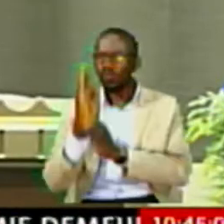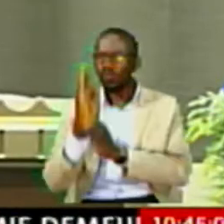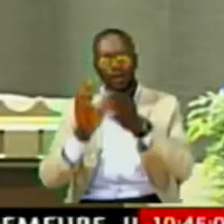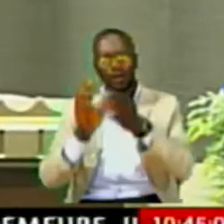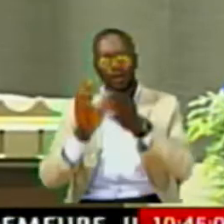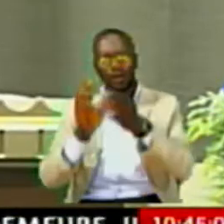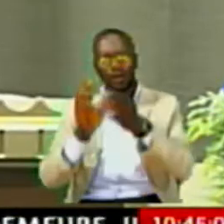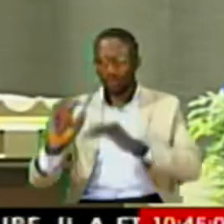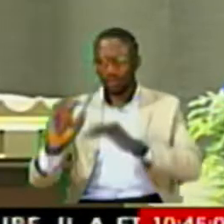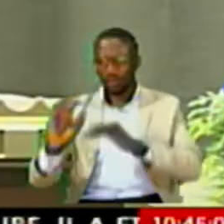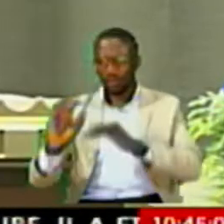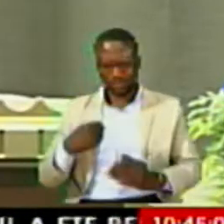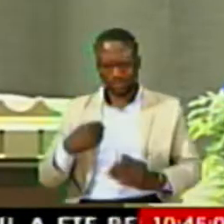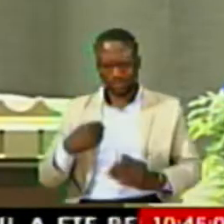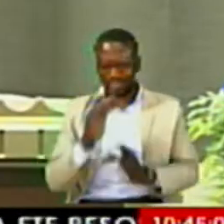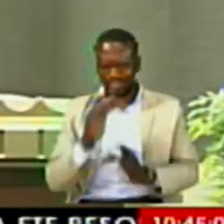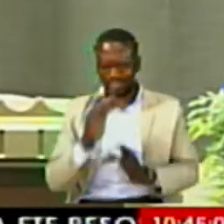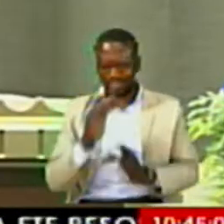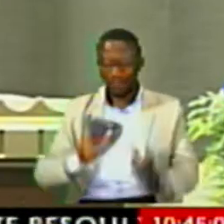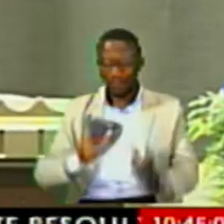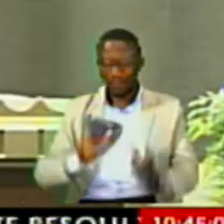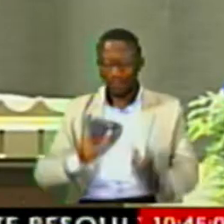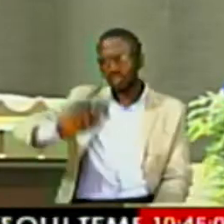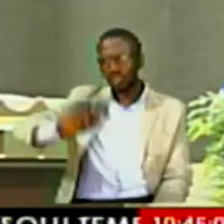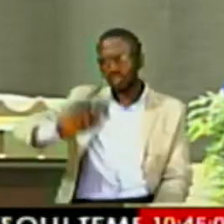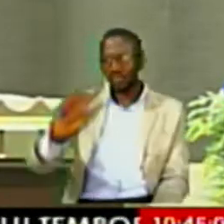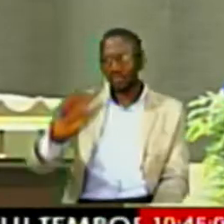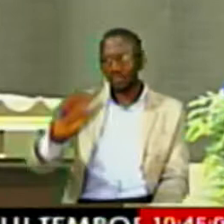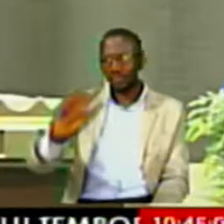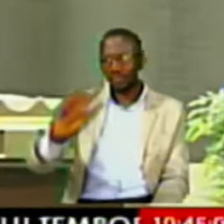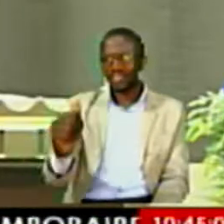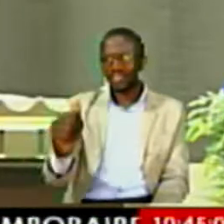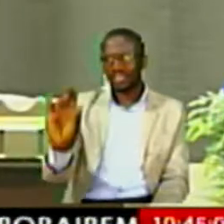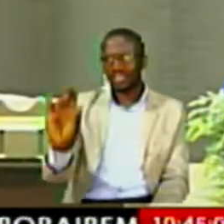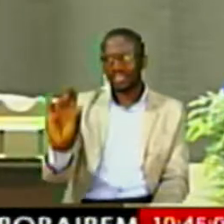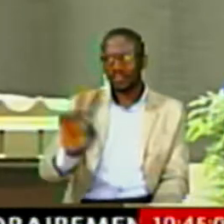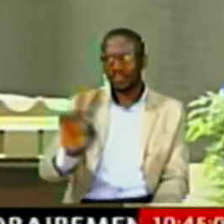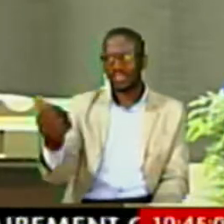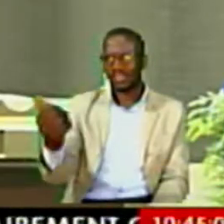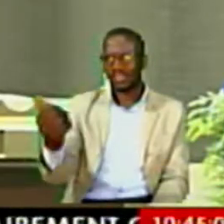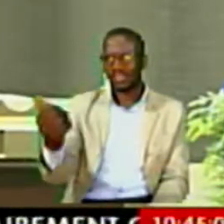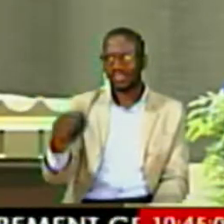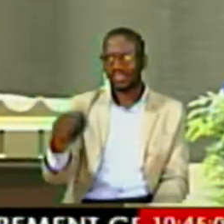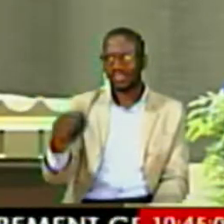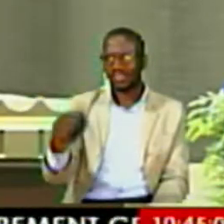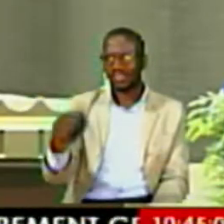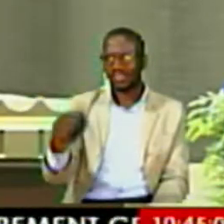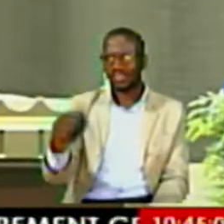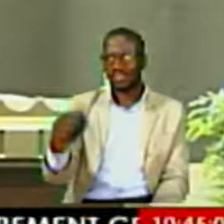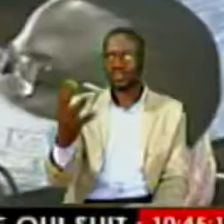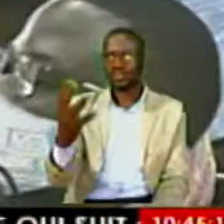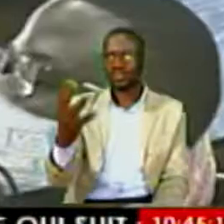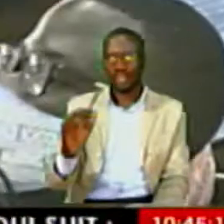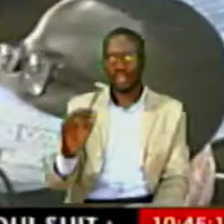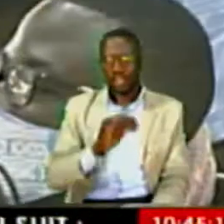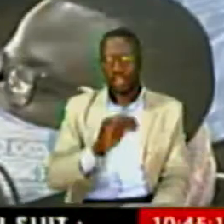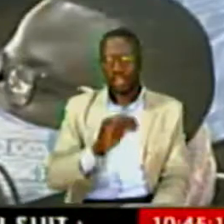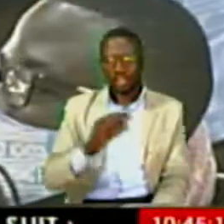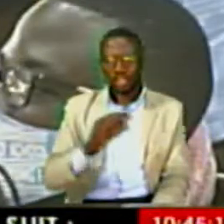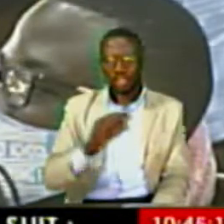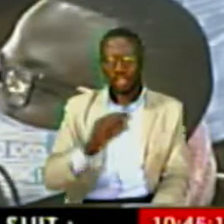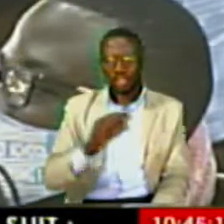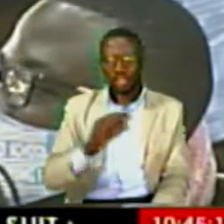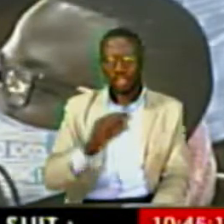heaven grant us his grace. Jean 17. John 17. Verset 14. Verse 14. Nous ne sommes pas du monde. We are